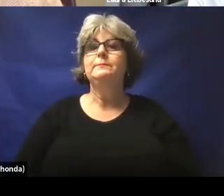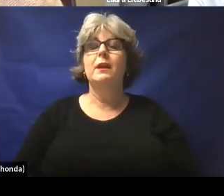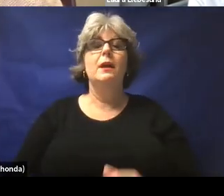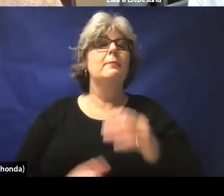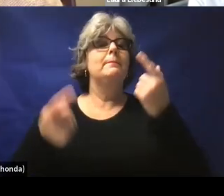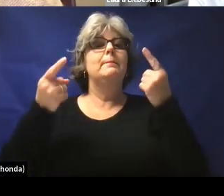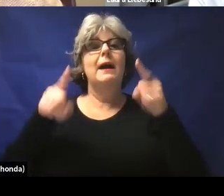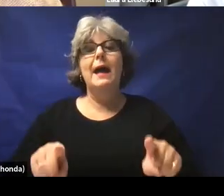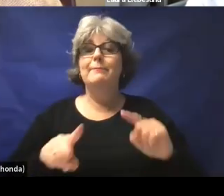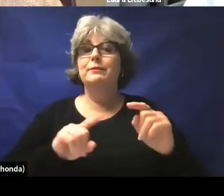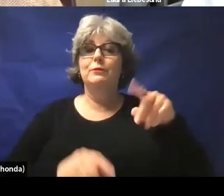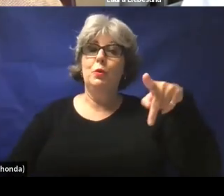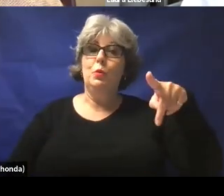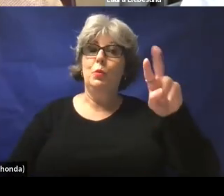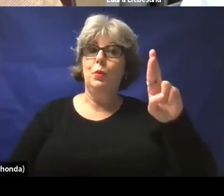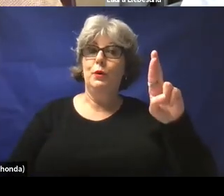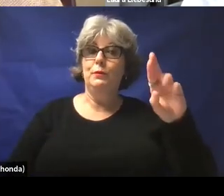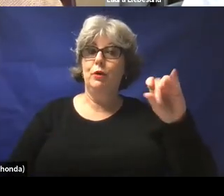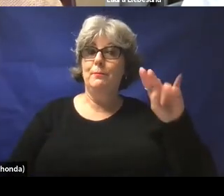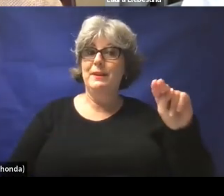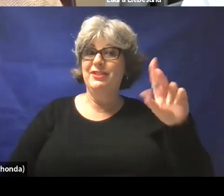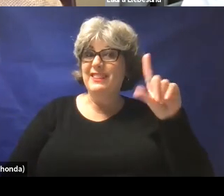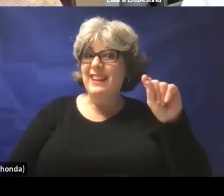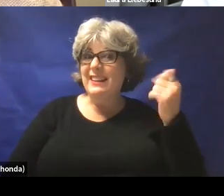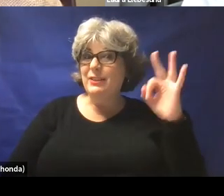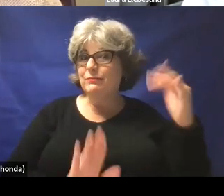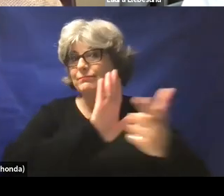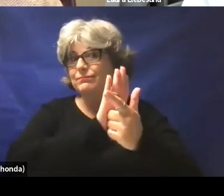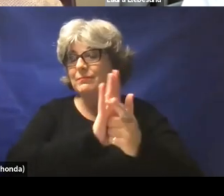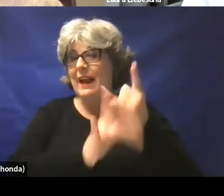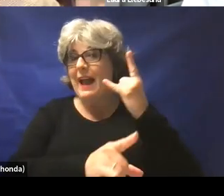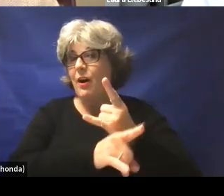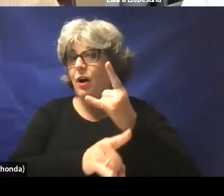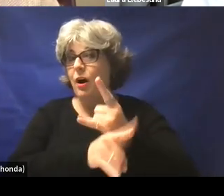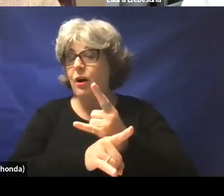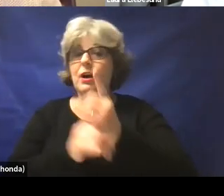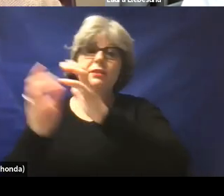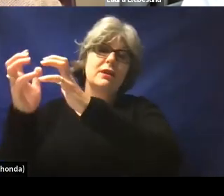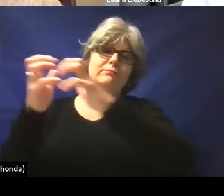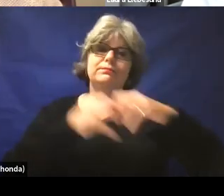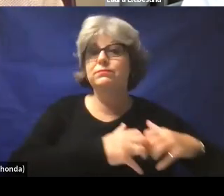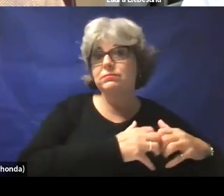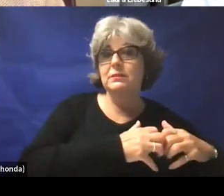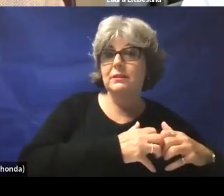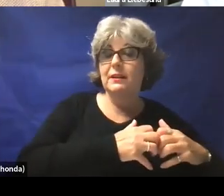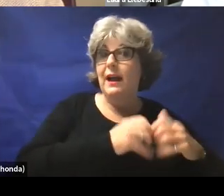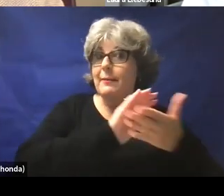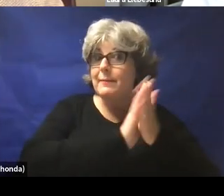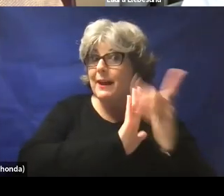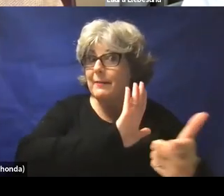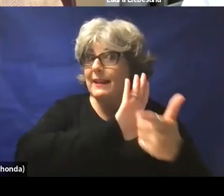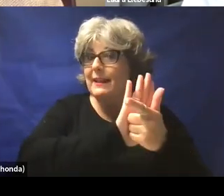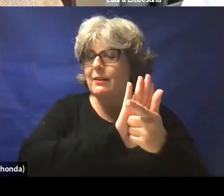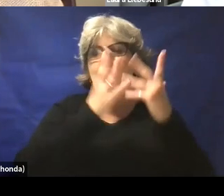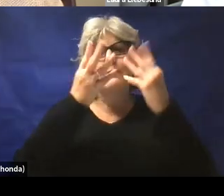crashing down with Prohibition in the 1920s. And so this art form was basically declared illegal. And all